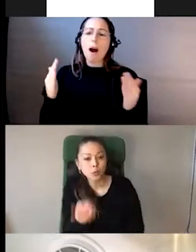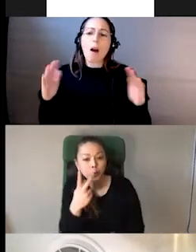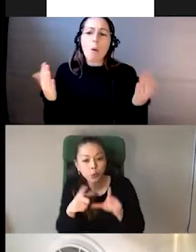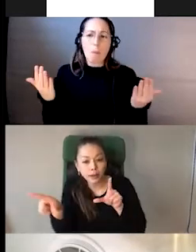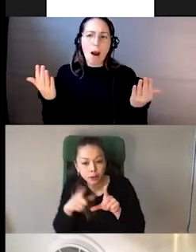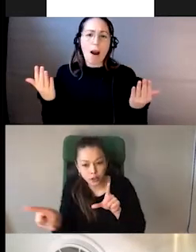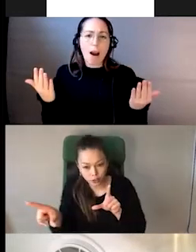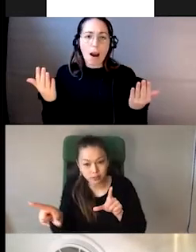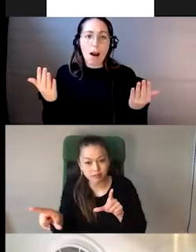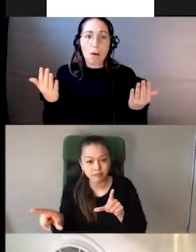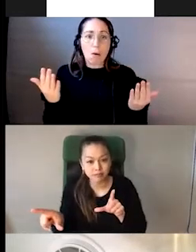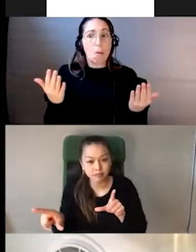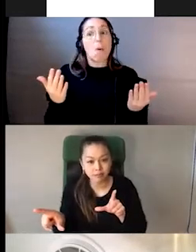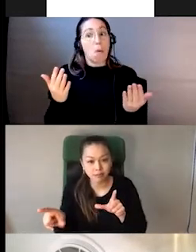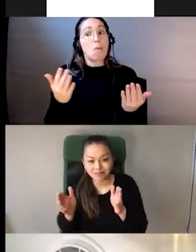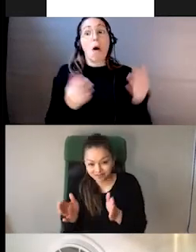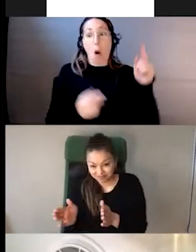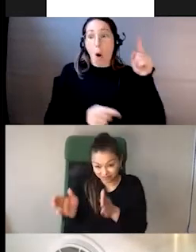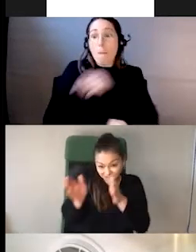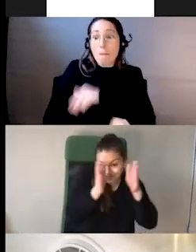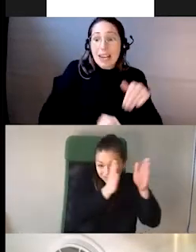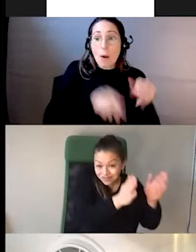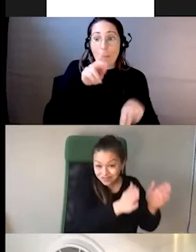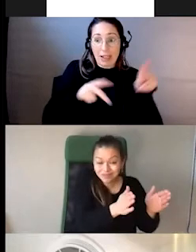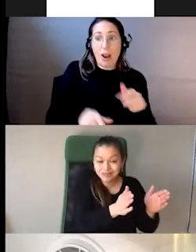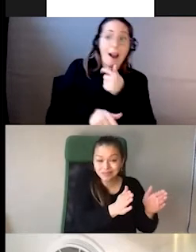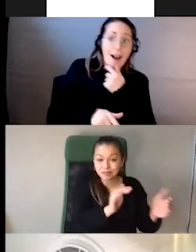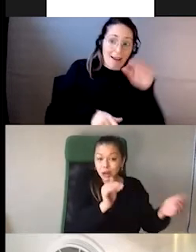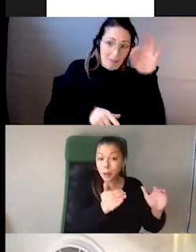1 million speakers of English and French.